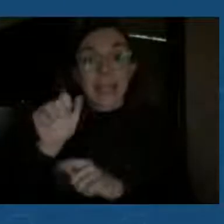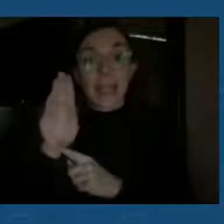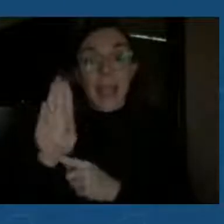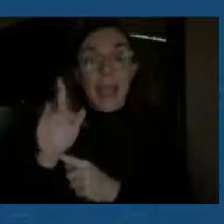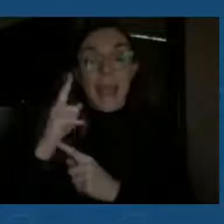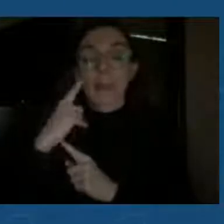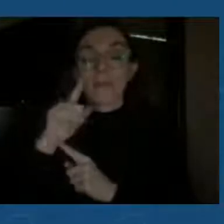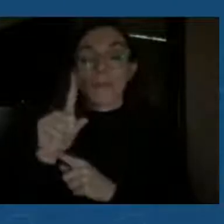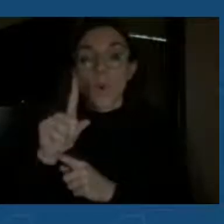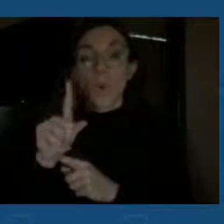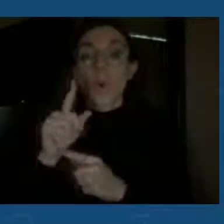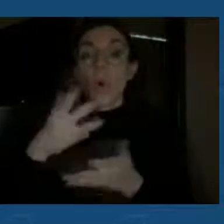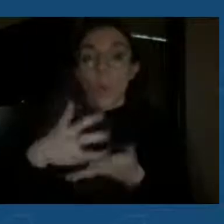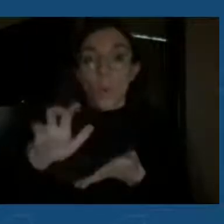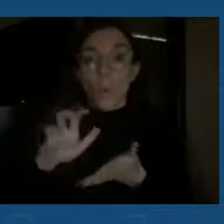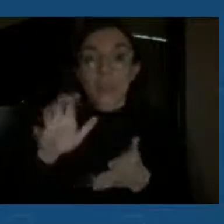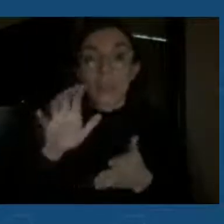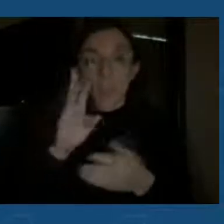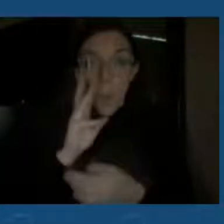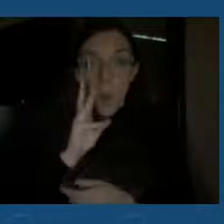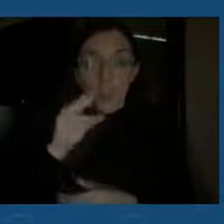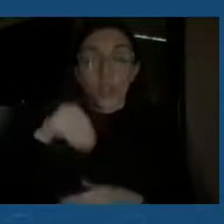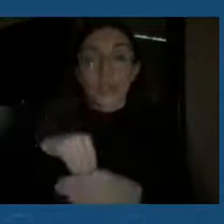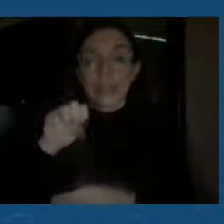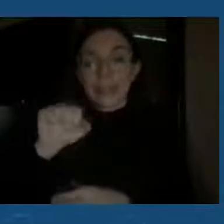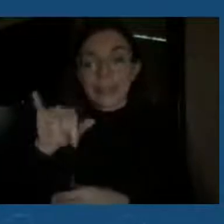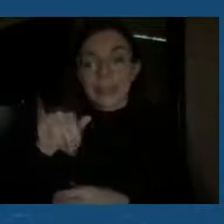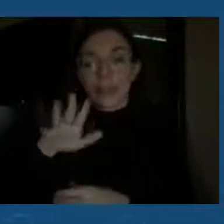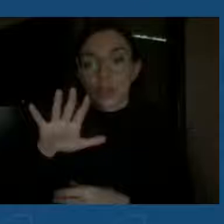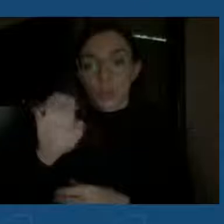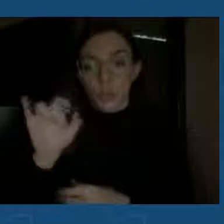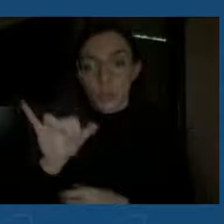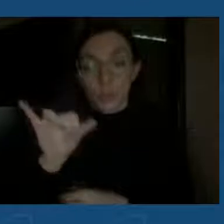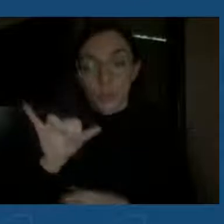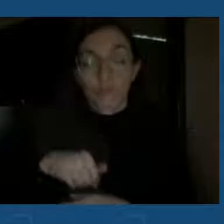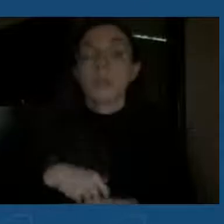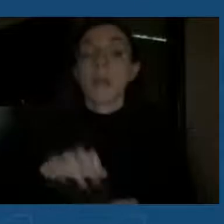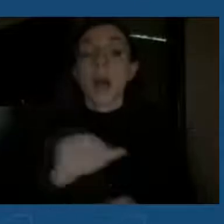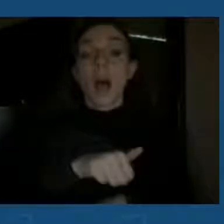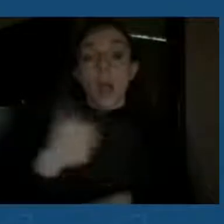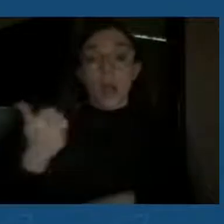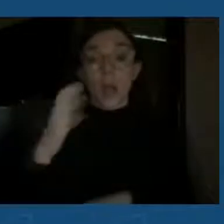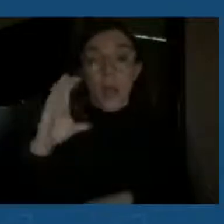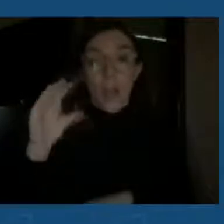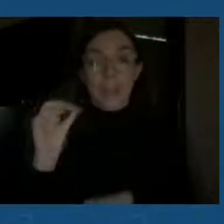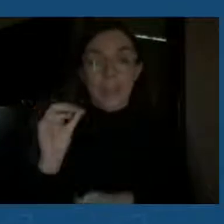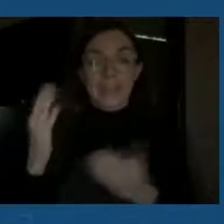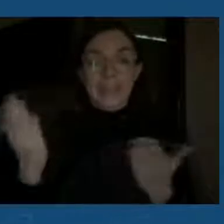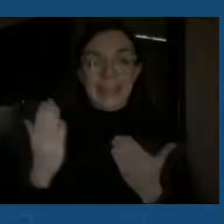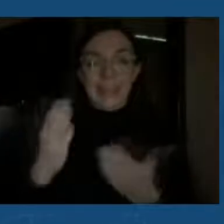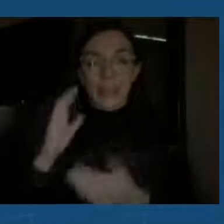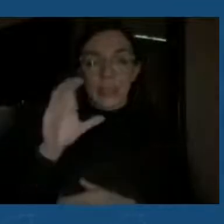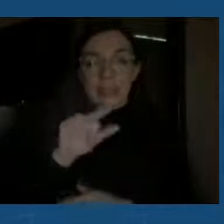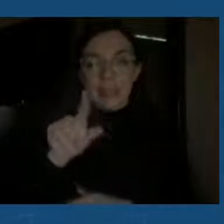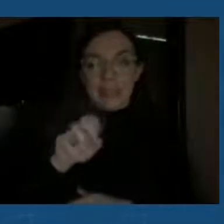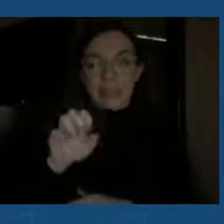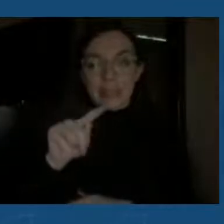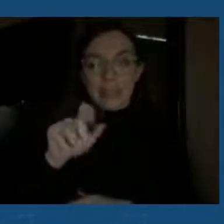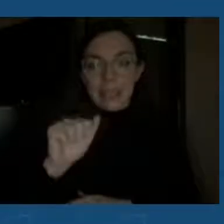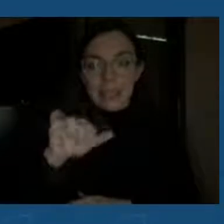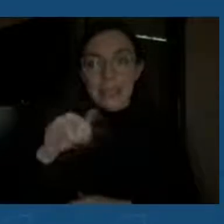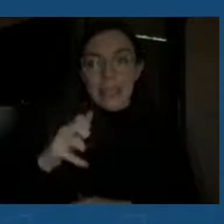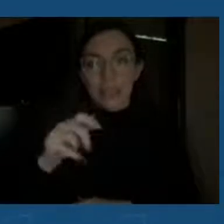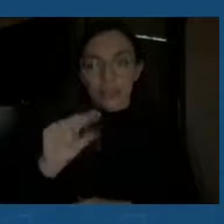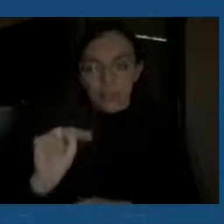in Syracuse as well. Another company right here is ZetaGen. It is developing a small molecule